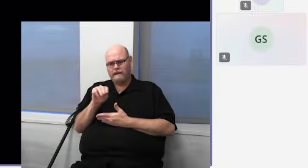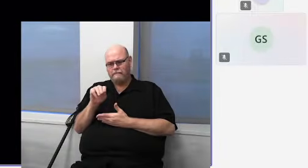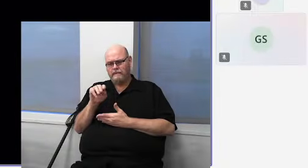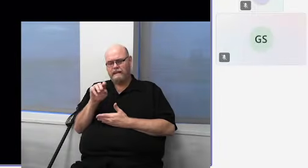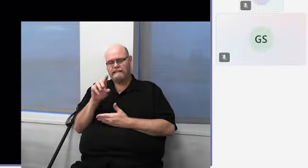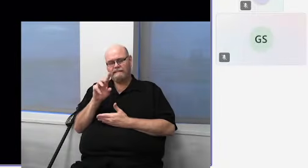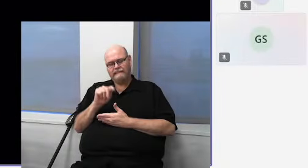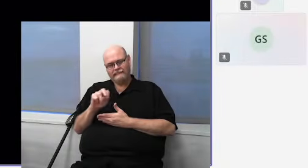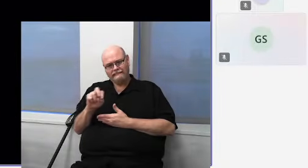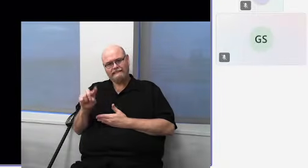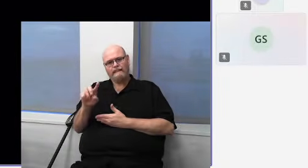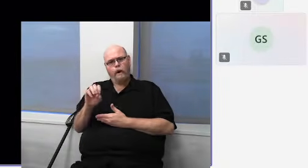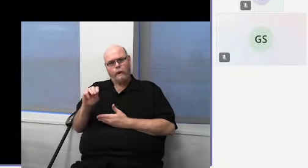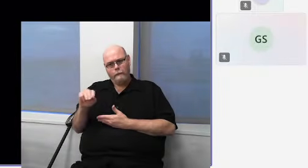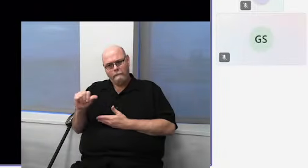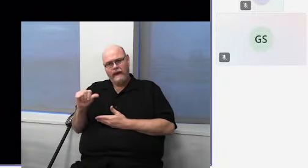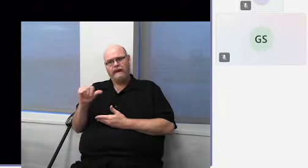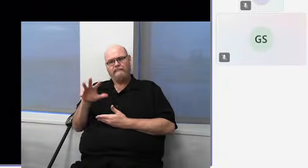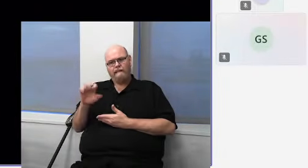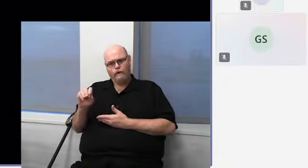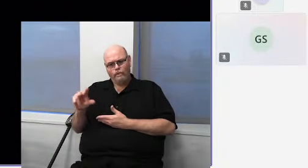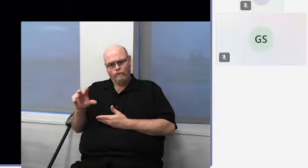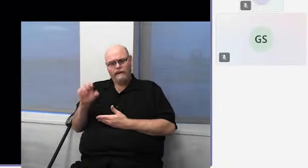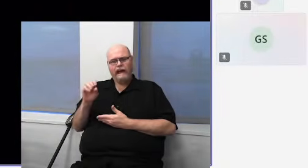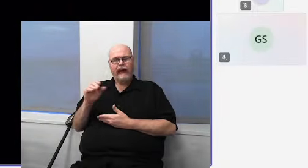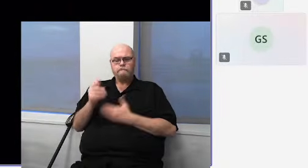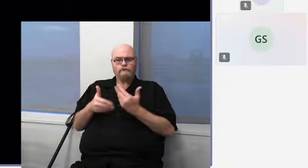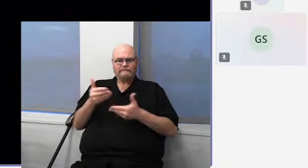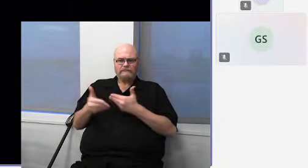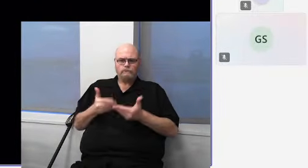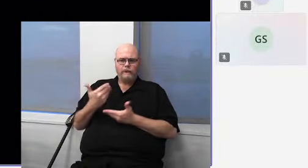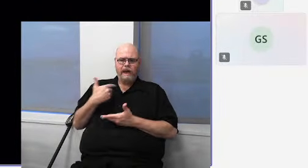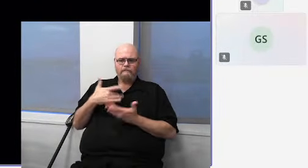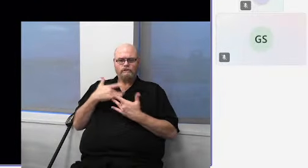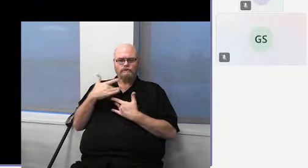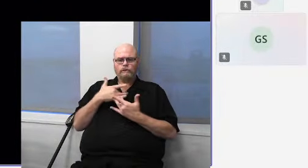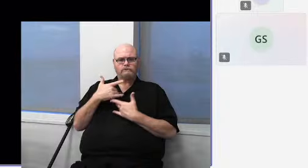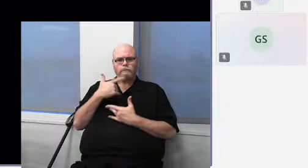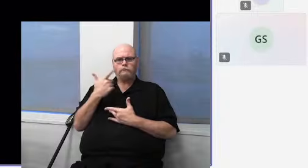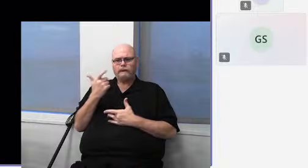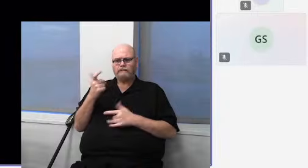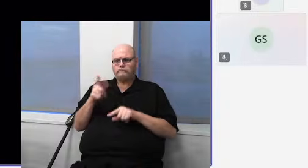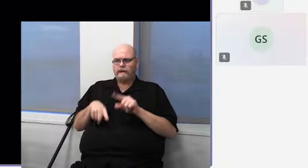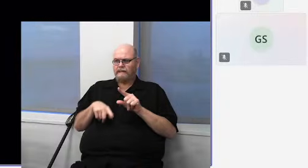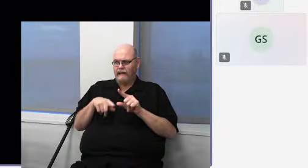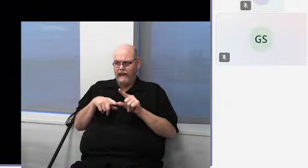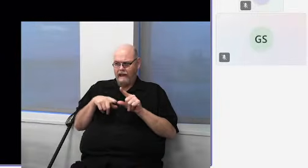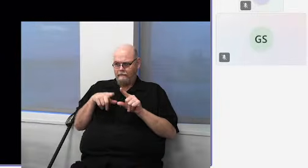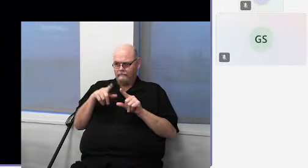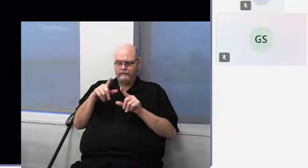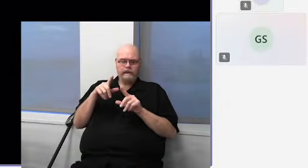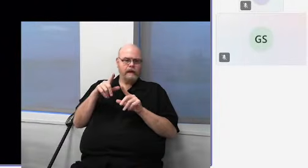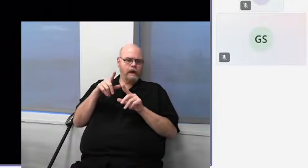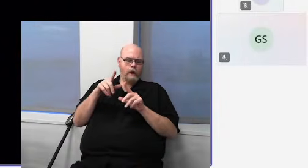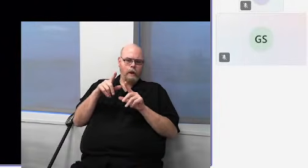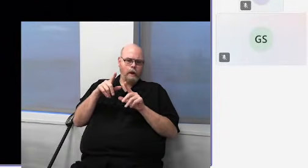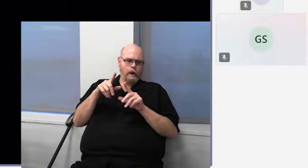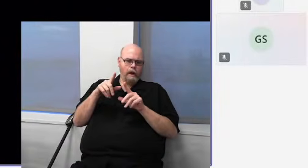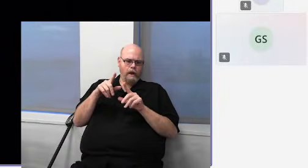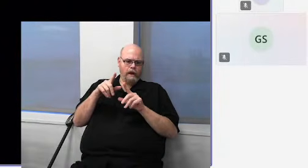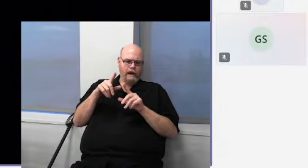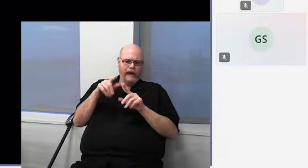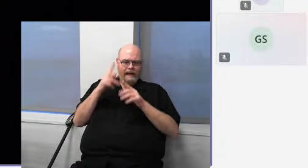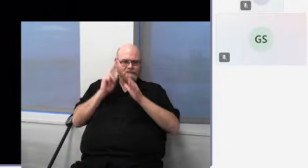the T&D OMA section 5.c. Procedurally, we have concerns. We wouldn't be able to anticipate